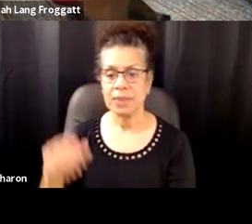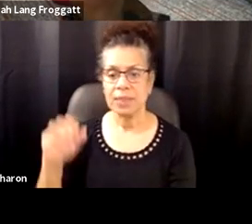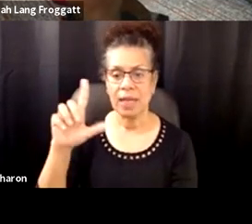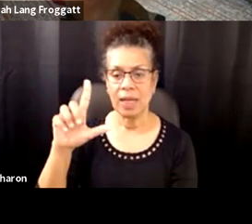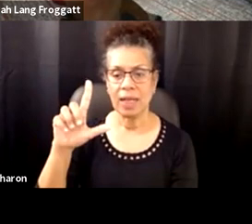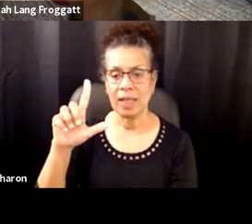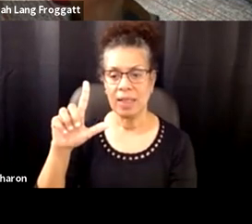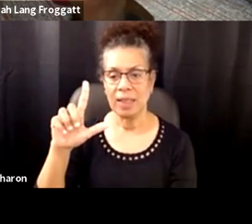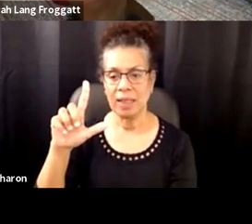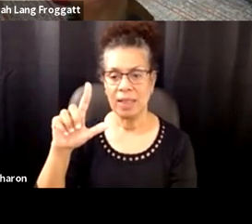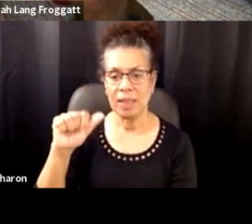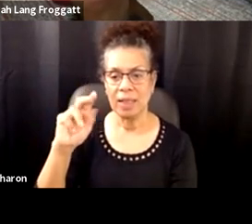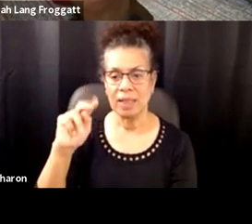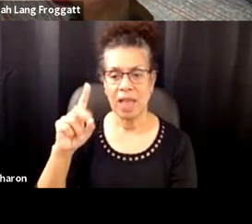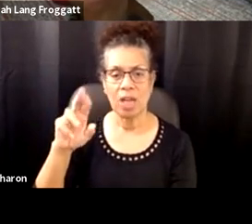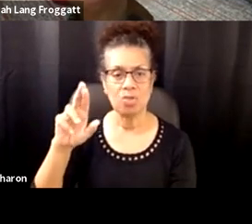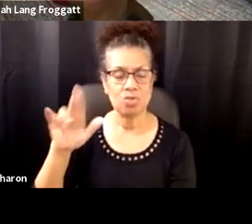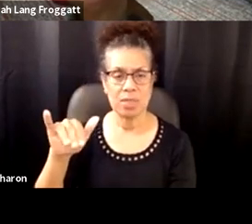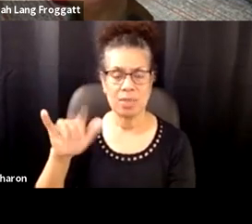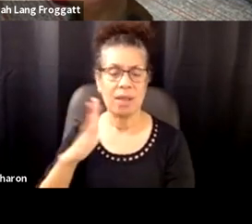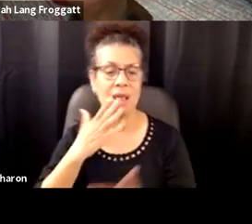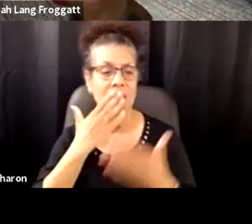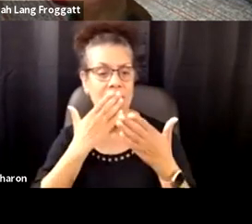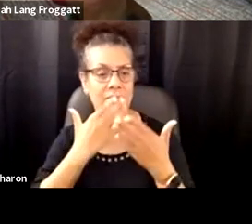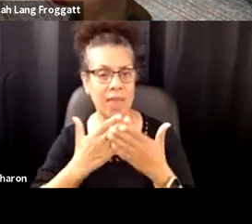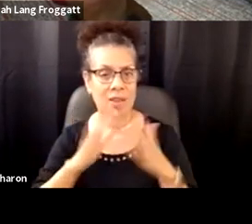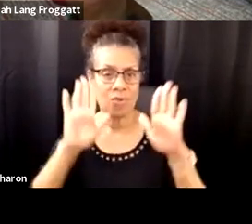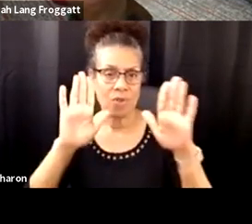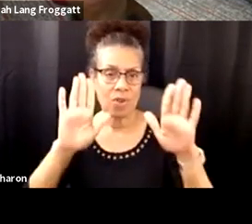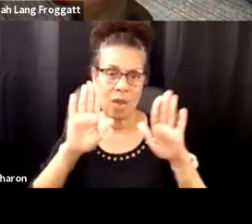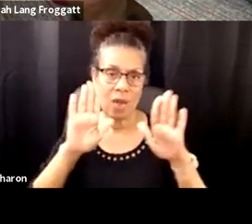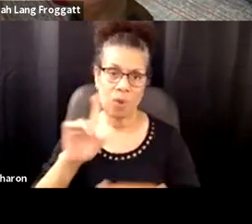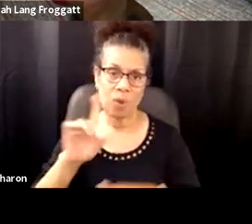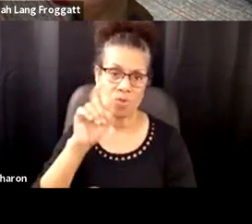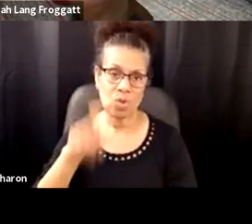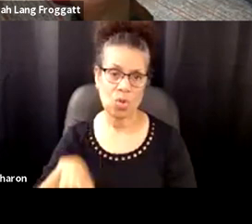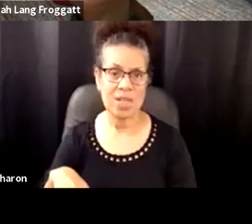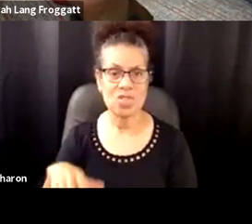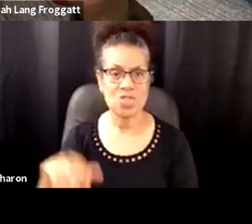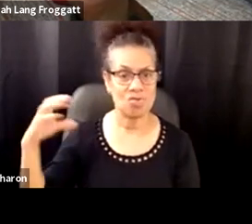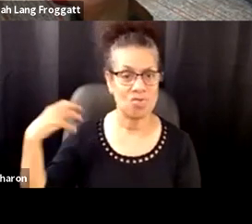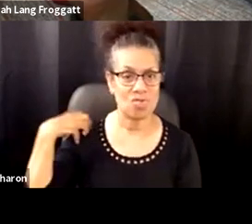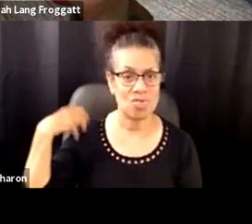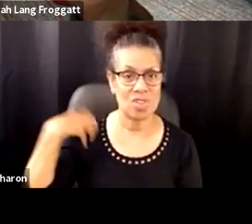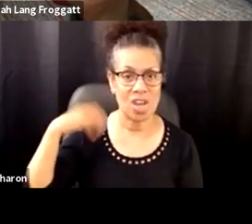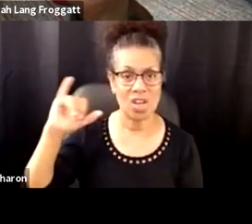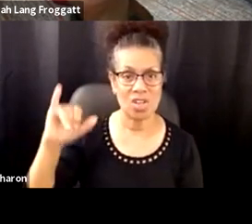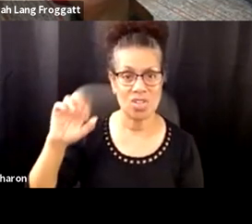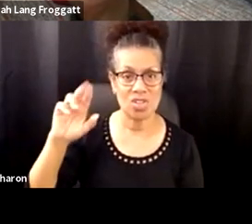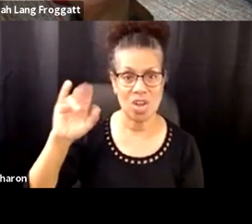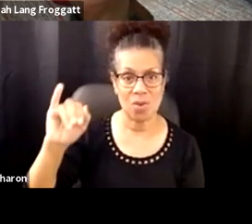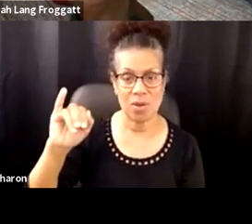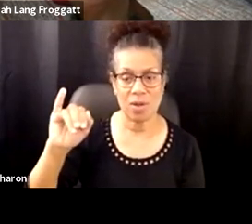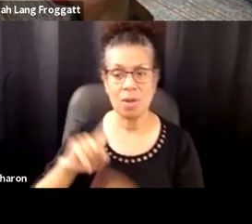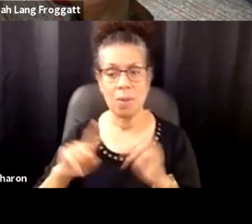say um thank you chair for that that wonderful question and i think again our priority here is to